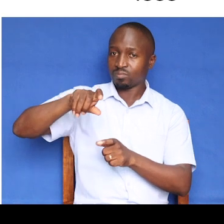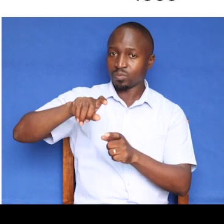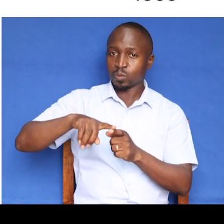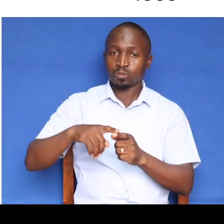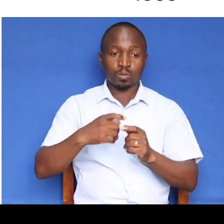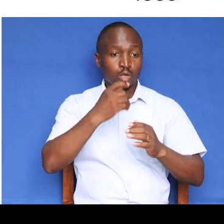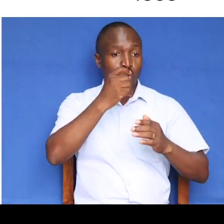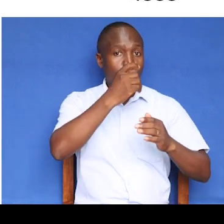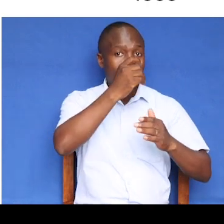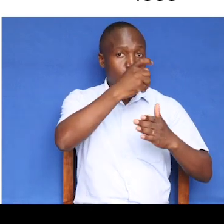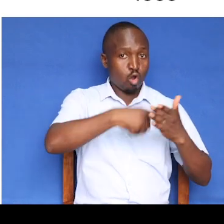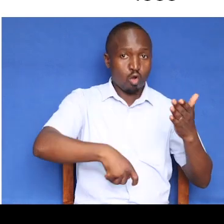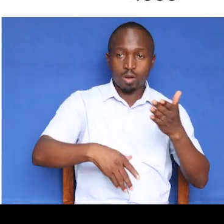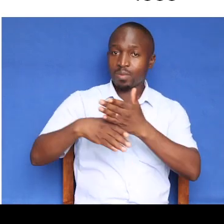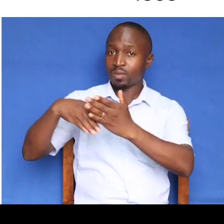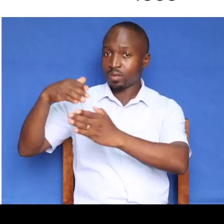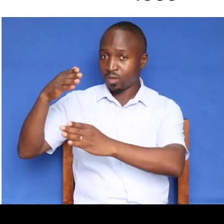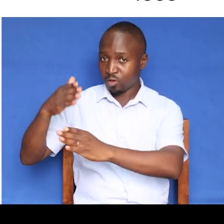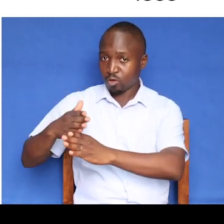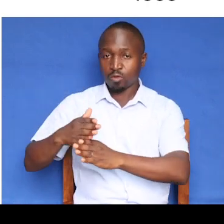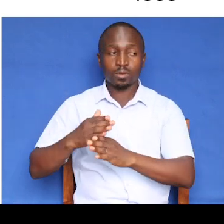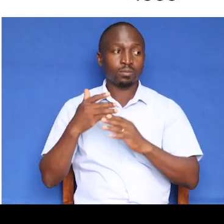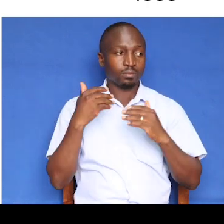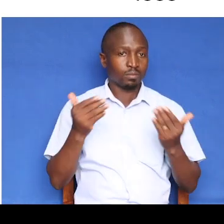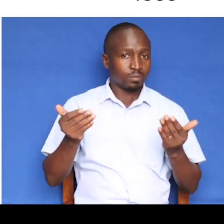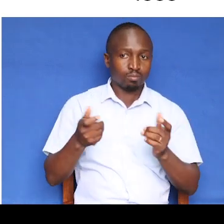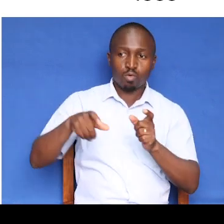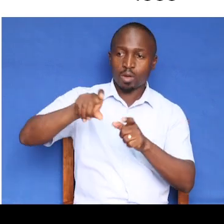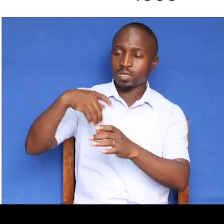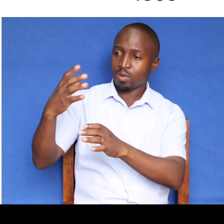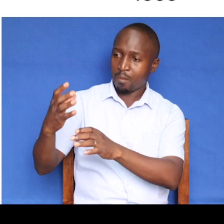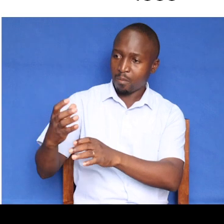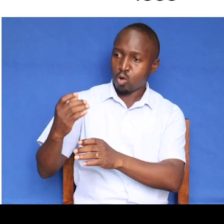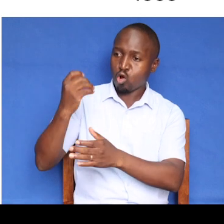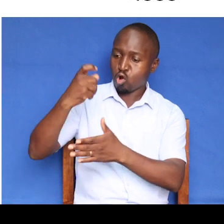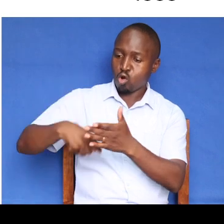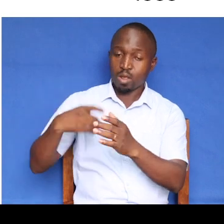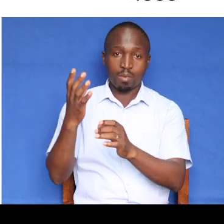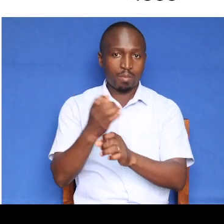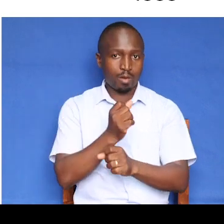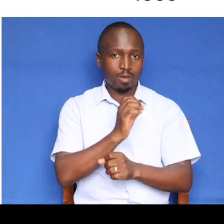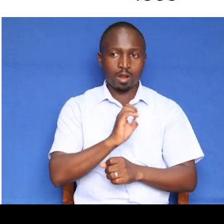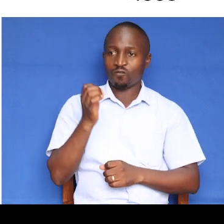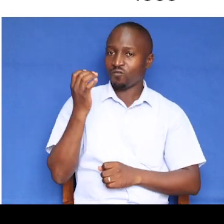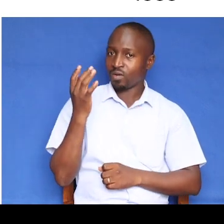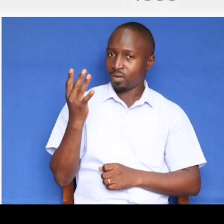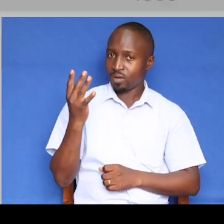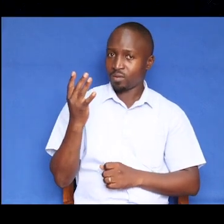tax, 6,000 is seen, and we add income tax or personal tax, which is